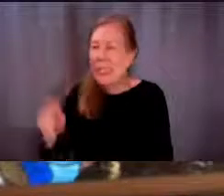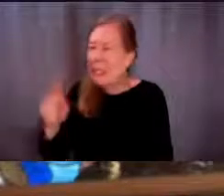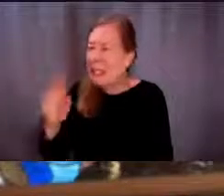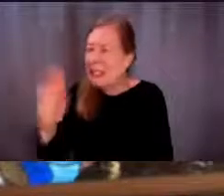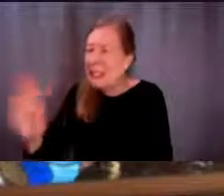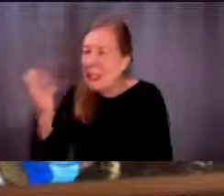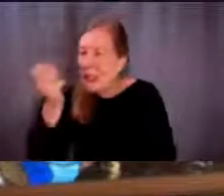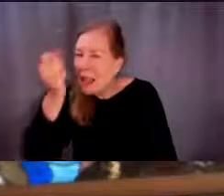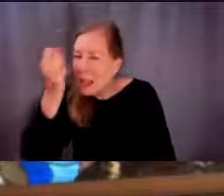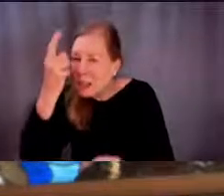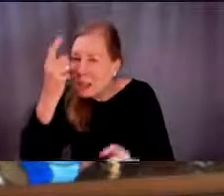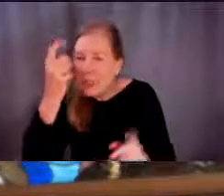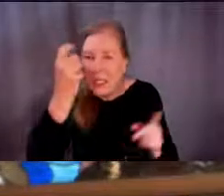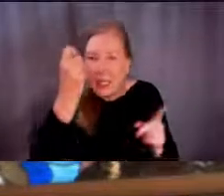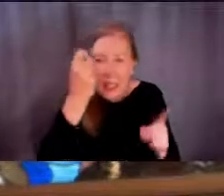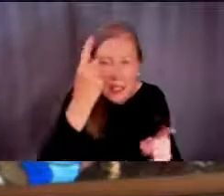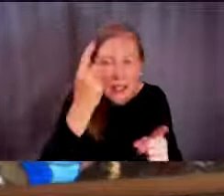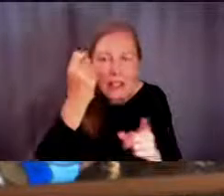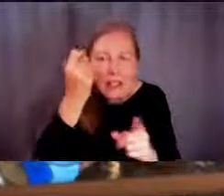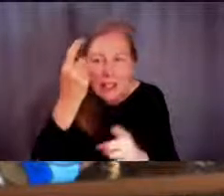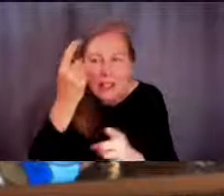His